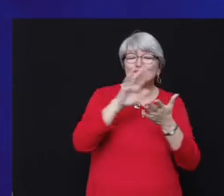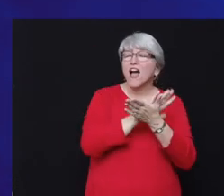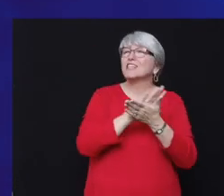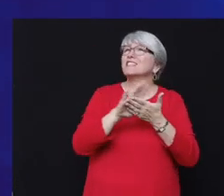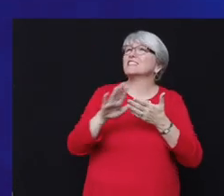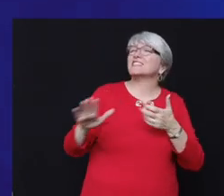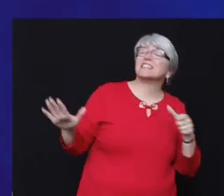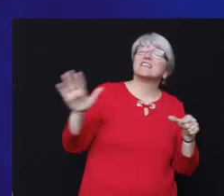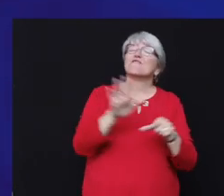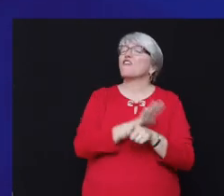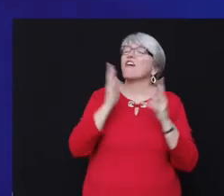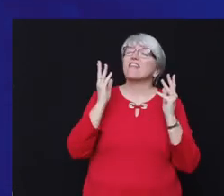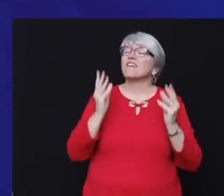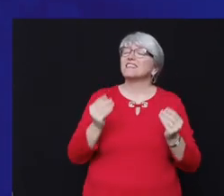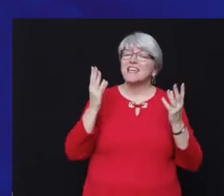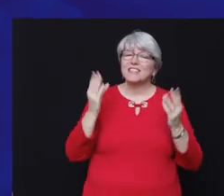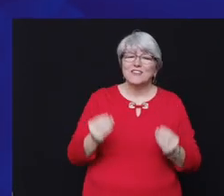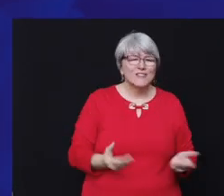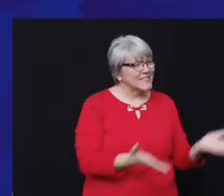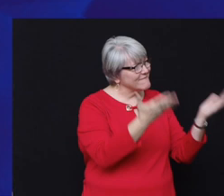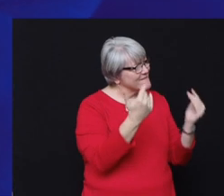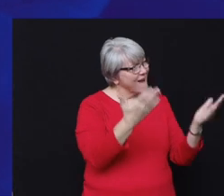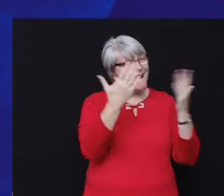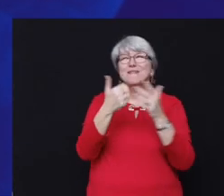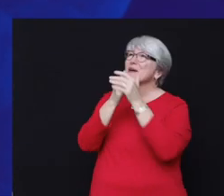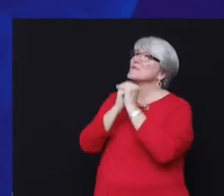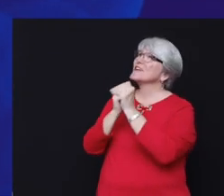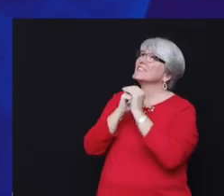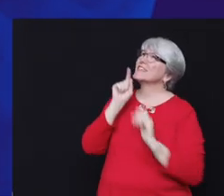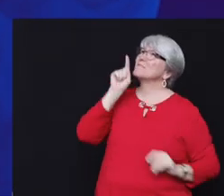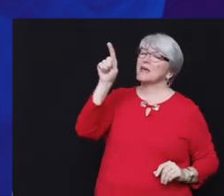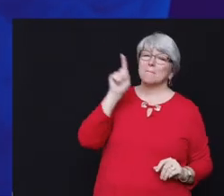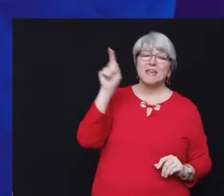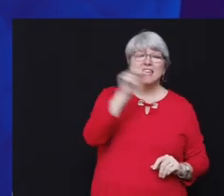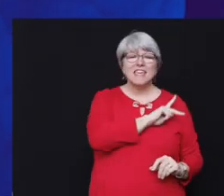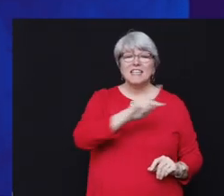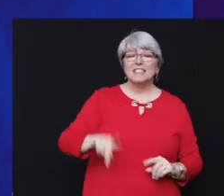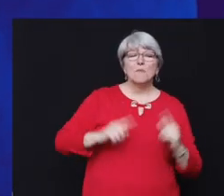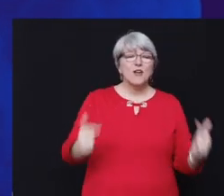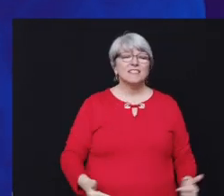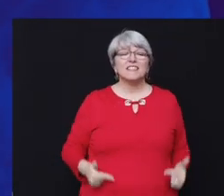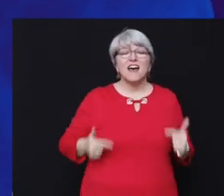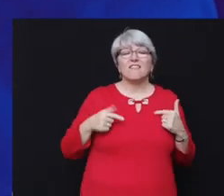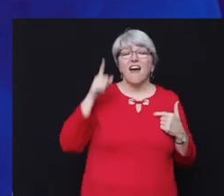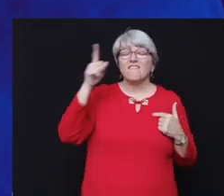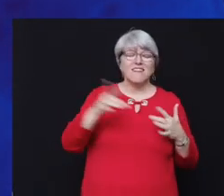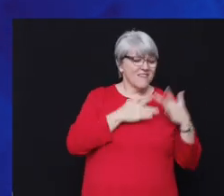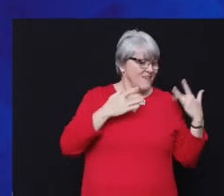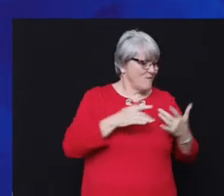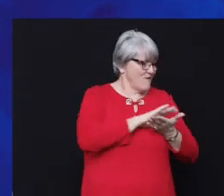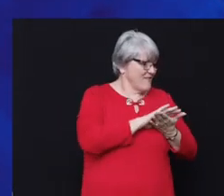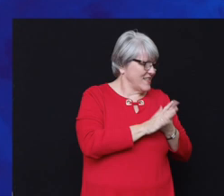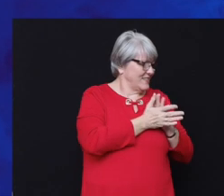in righteousness, full of tenderness. Come and worship him, he's the Prince of Life.